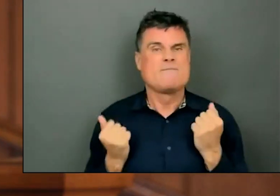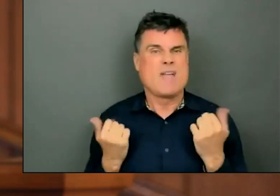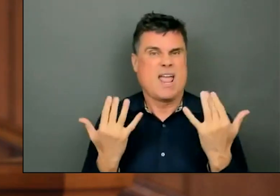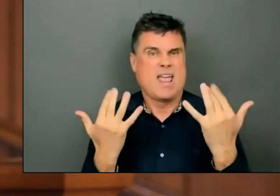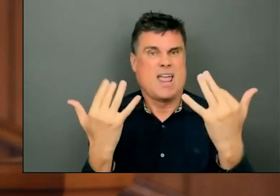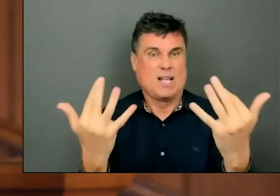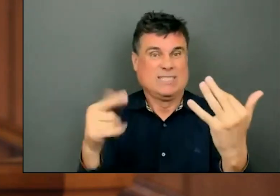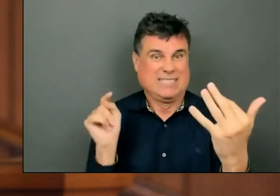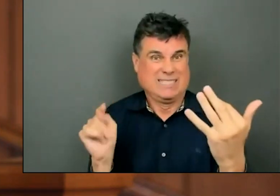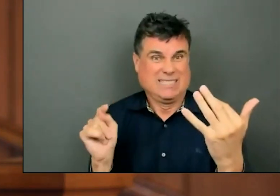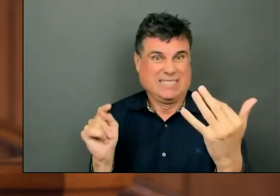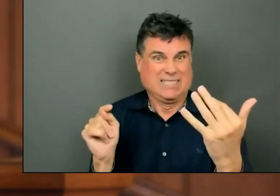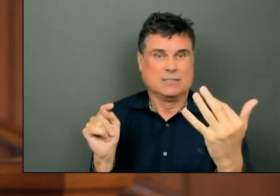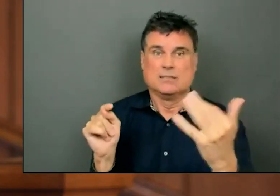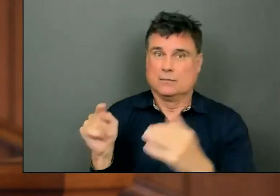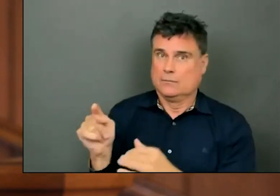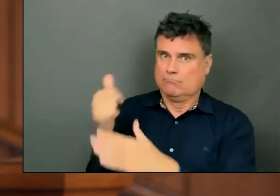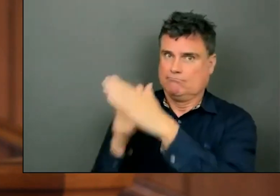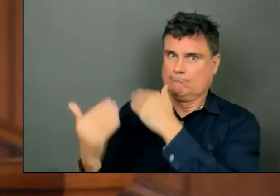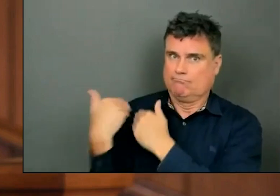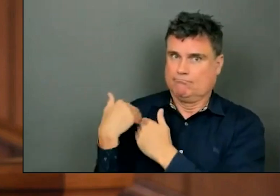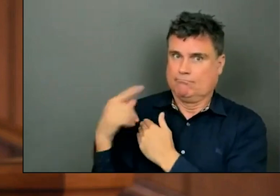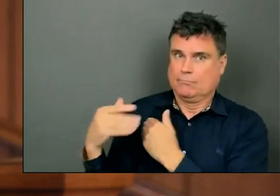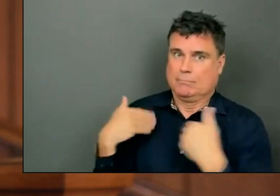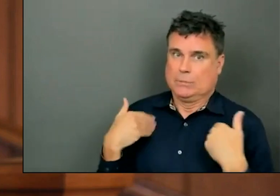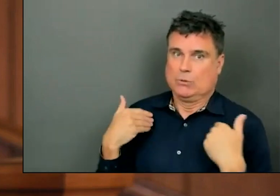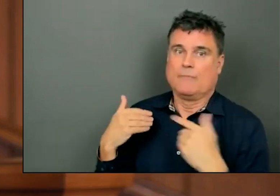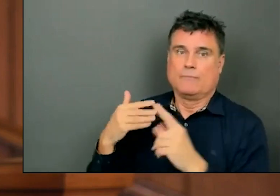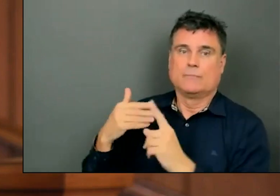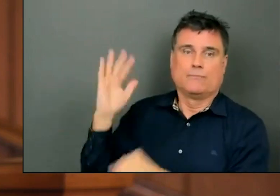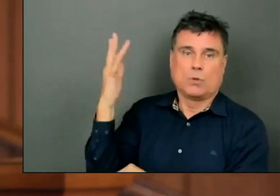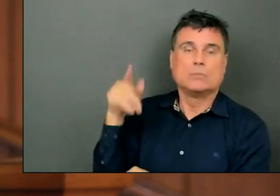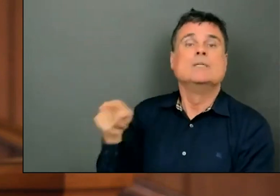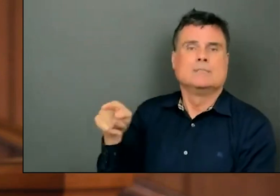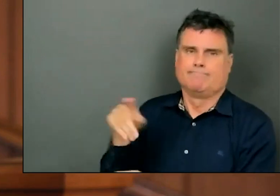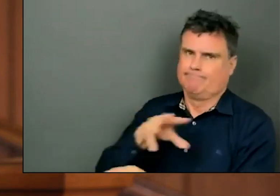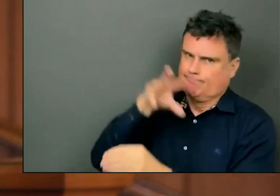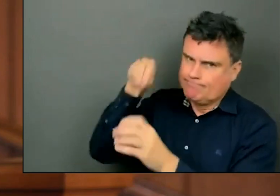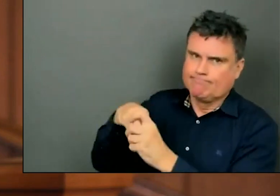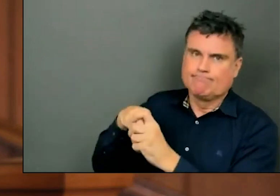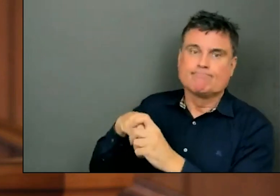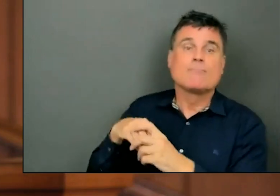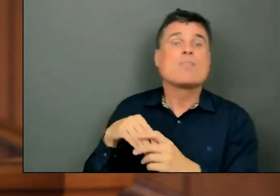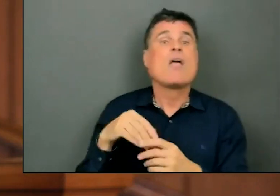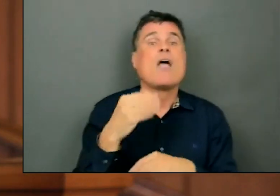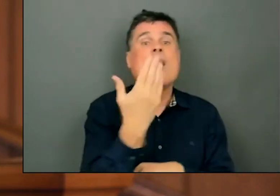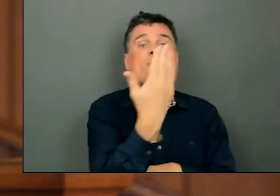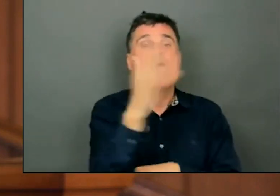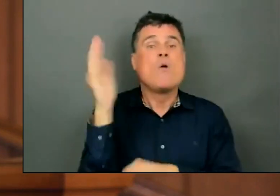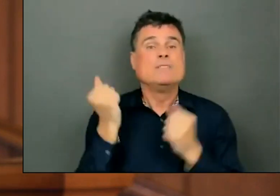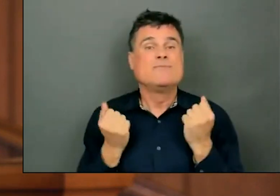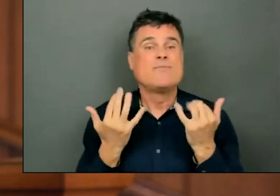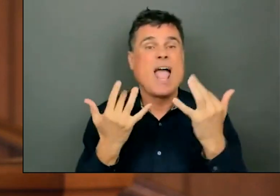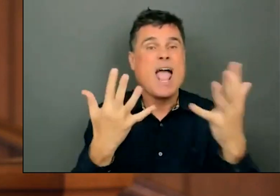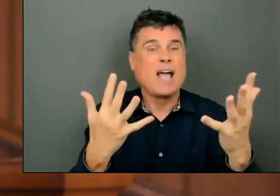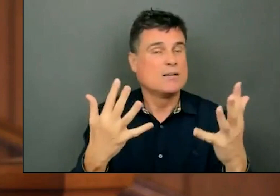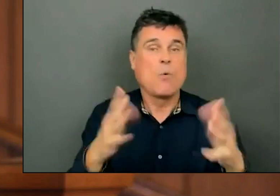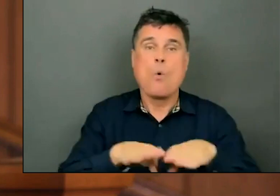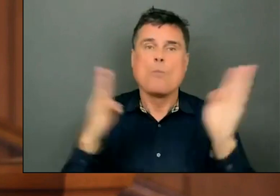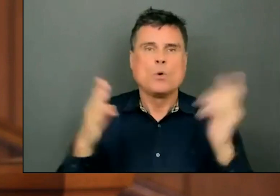going to be one that involves wildfire service 24/7, 12 months of the year. And I came to this